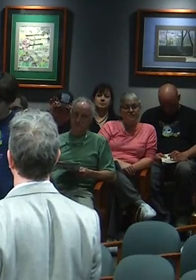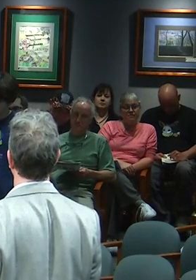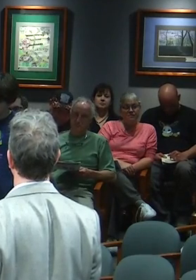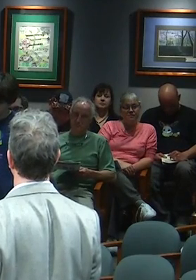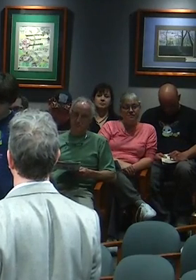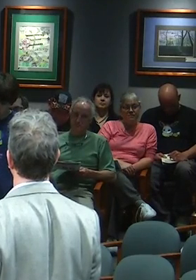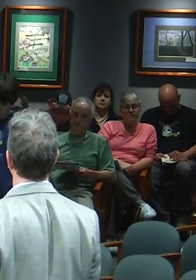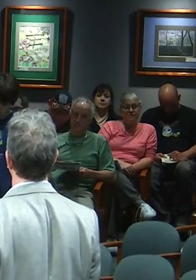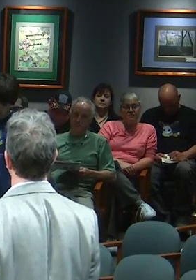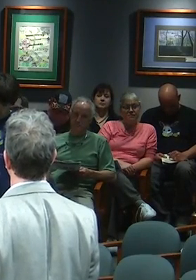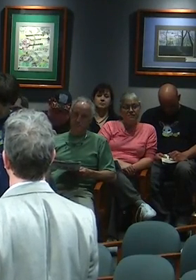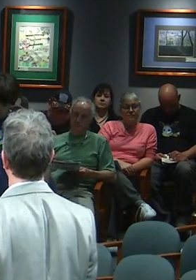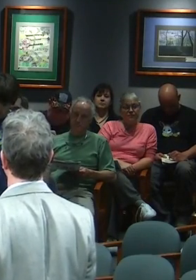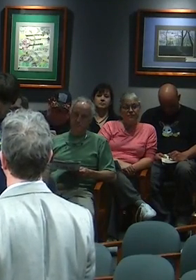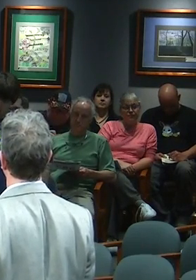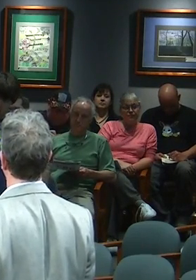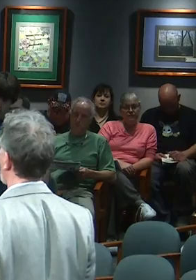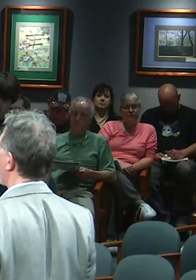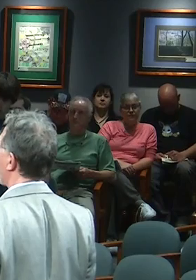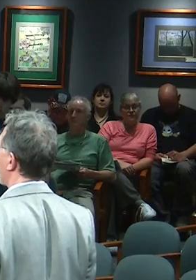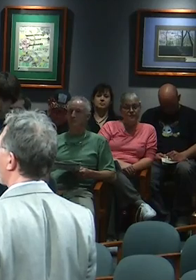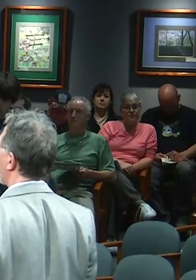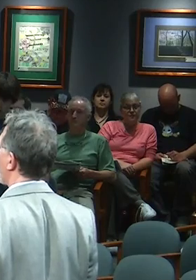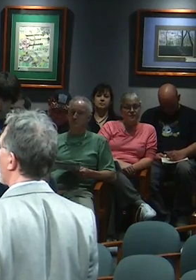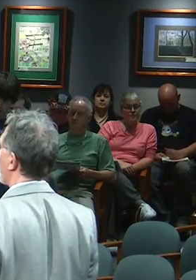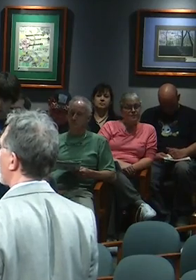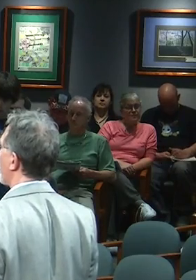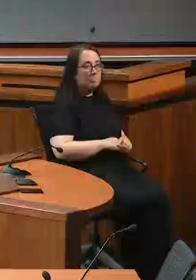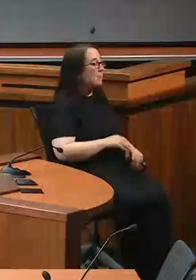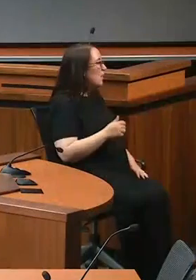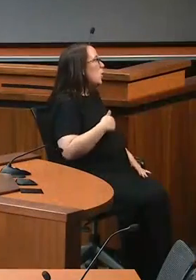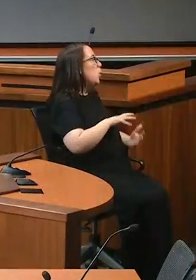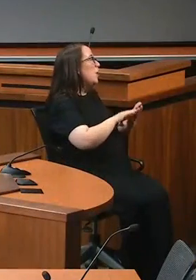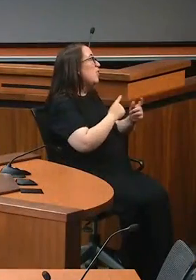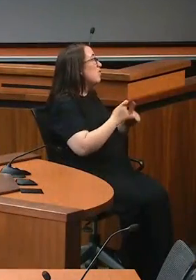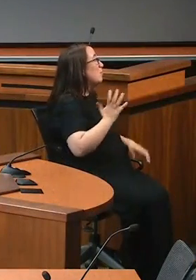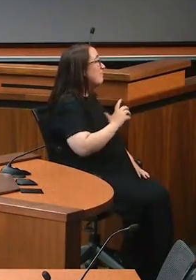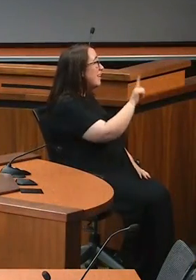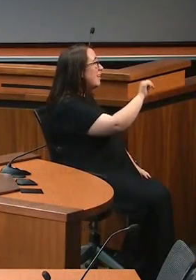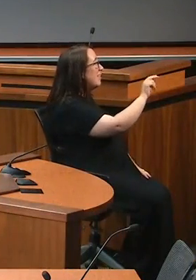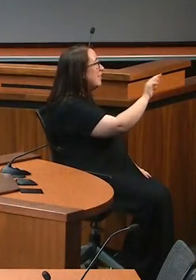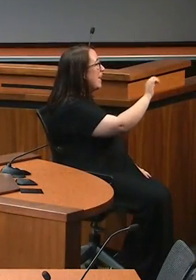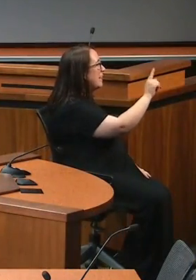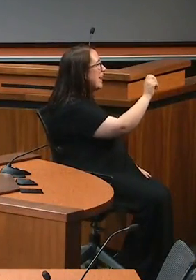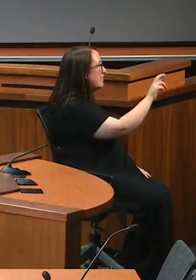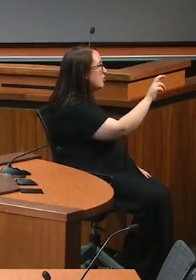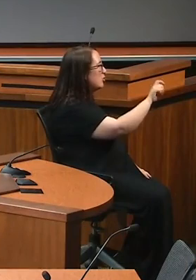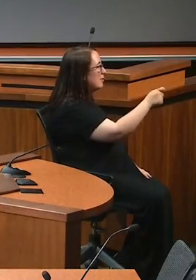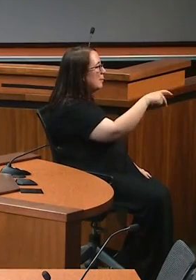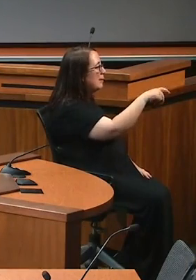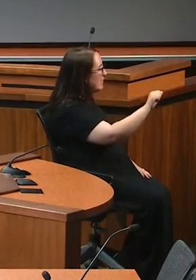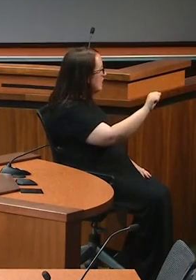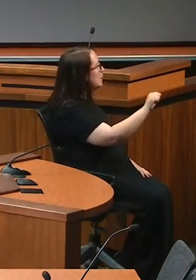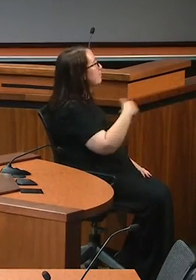house and asked any questions. Yeah. And that was one of the things that we learned in Lancaster, is reaching out to those districts adjacent to the downtown